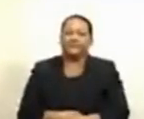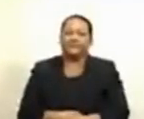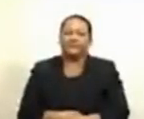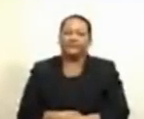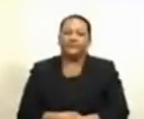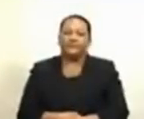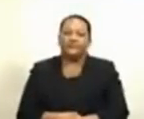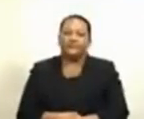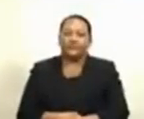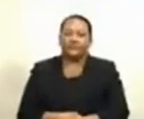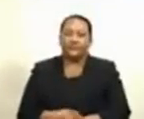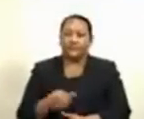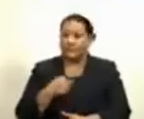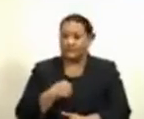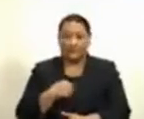I'm not making